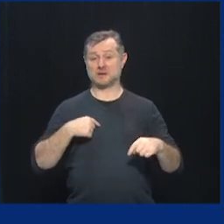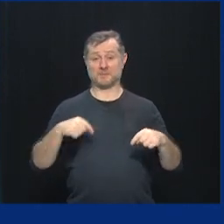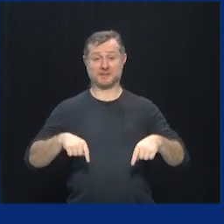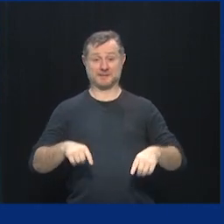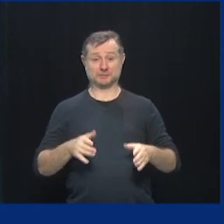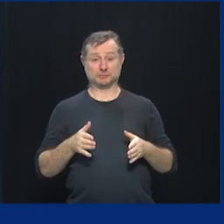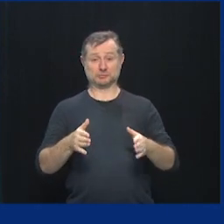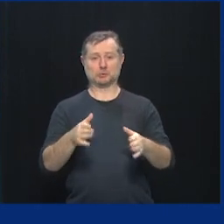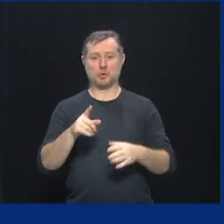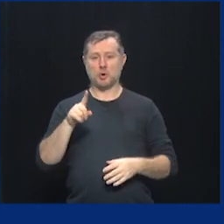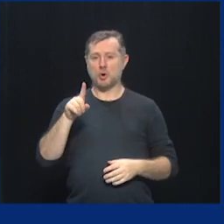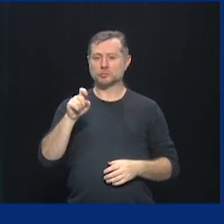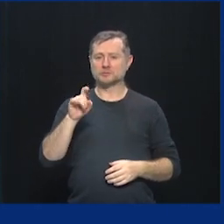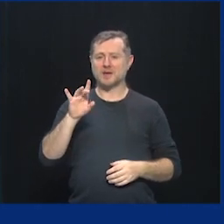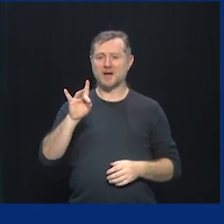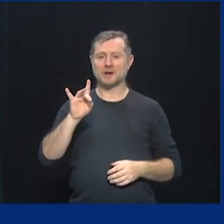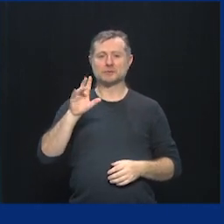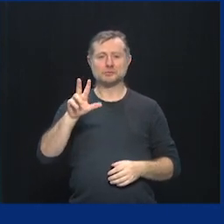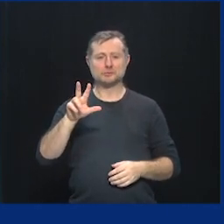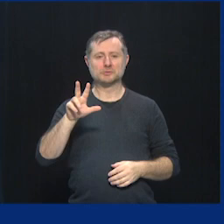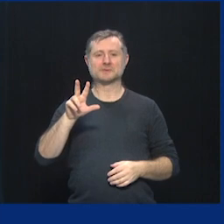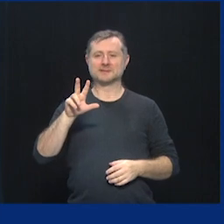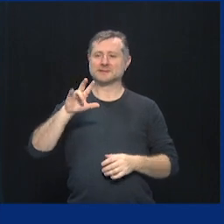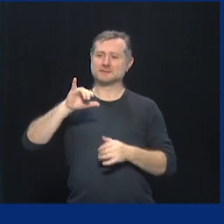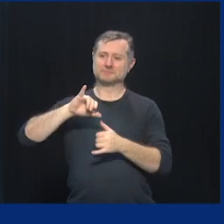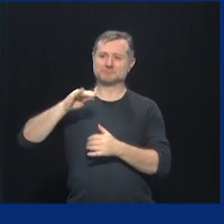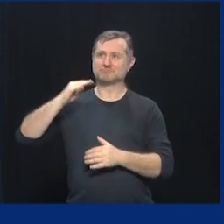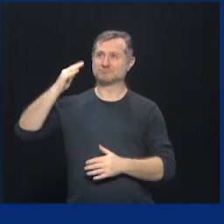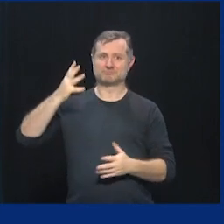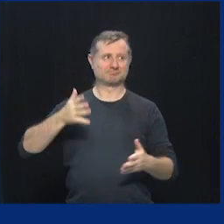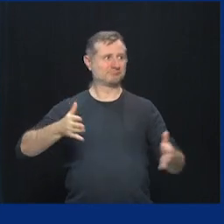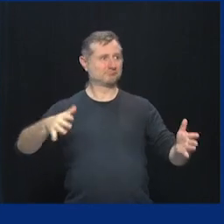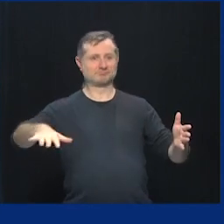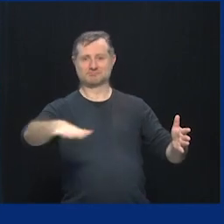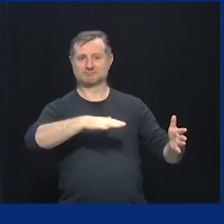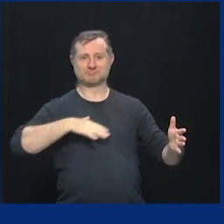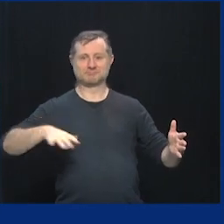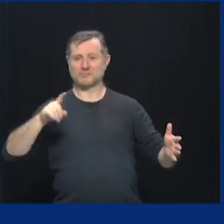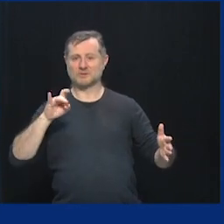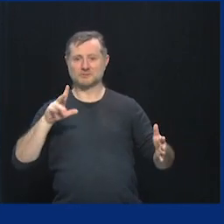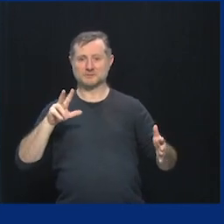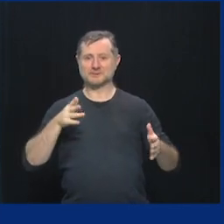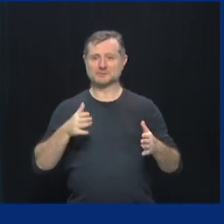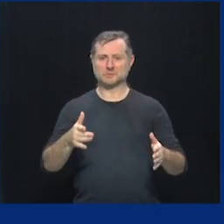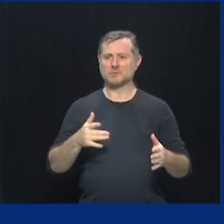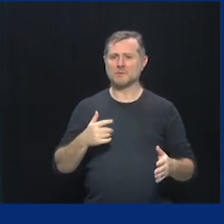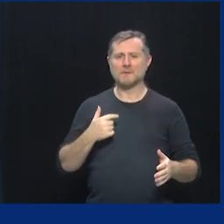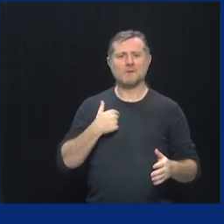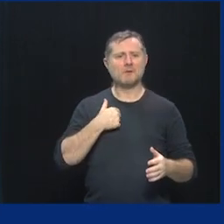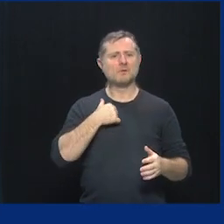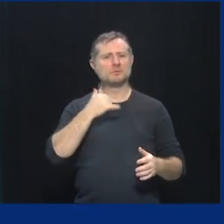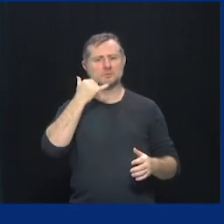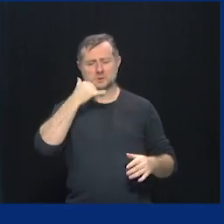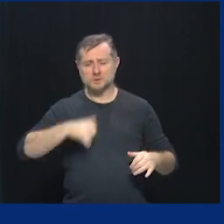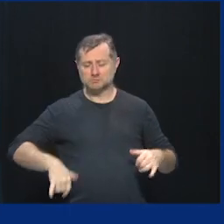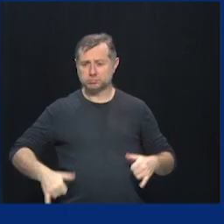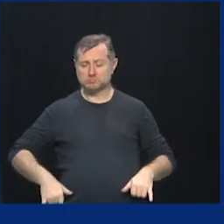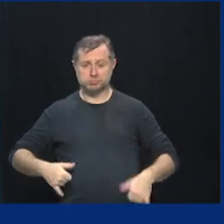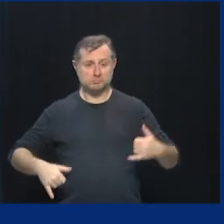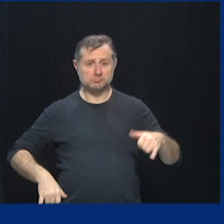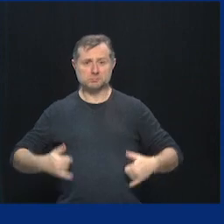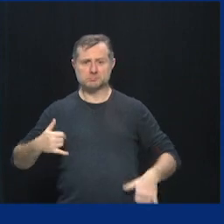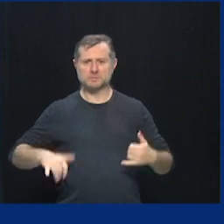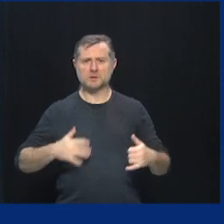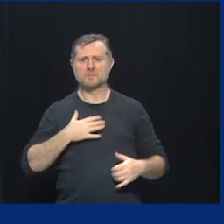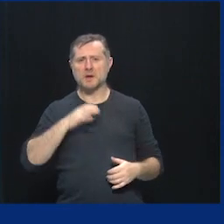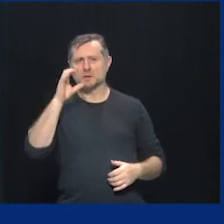then you see the man with no feet, right? Where I bet you this is my mother. Every time you get to a mic, Tell your mom